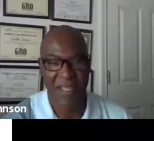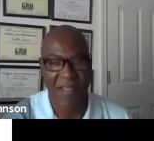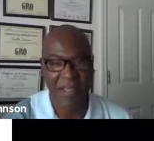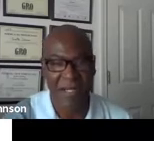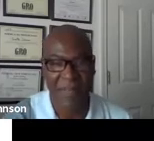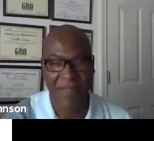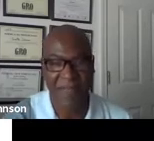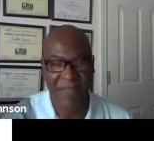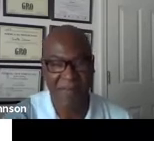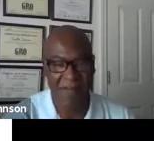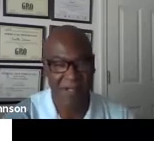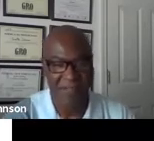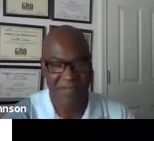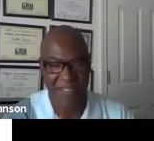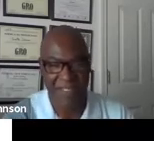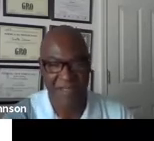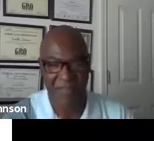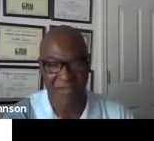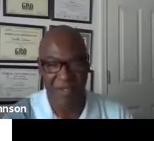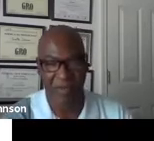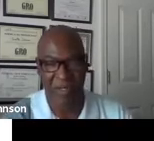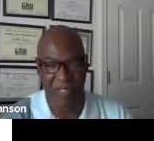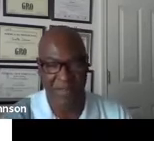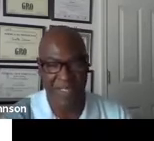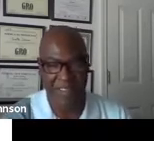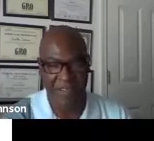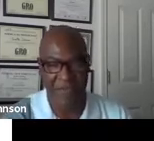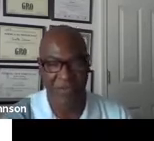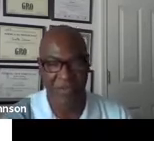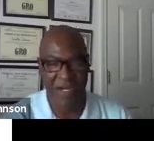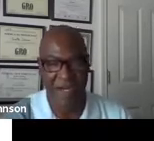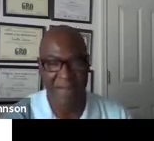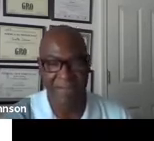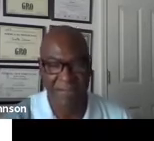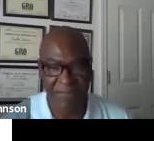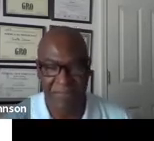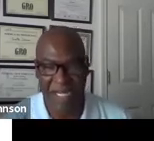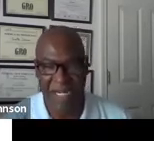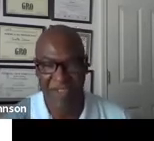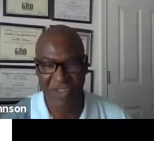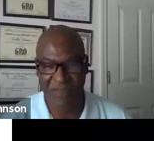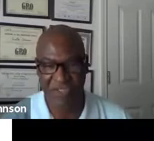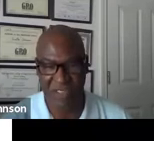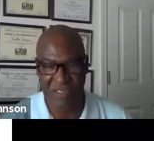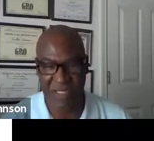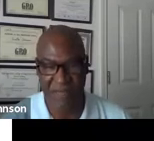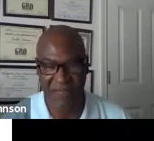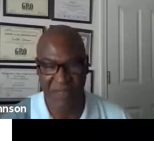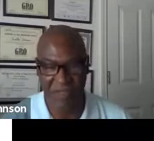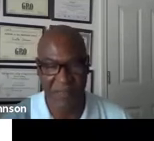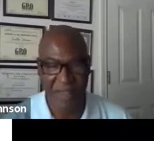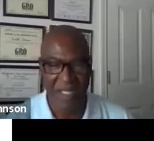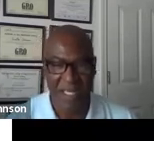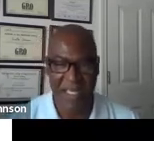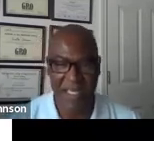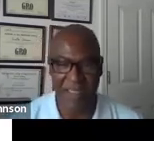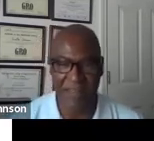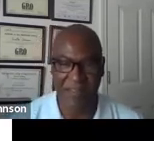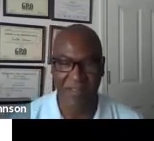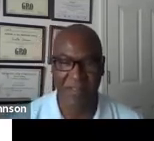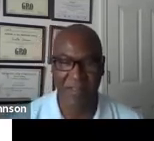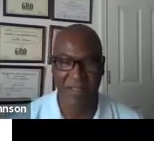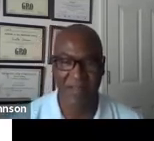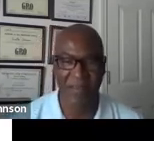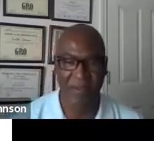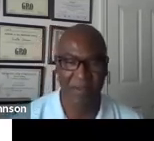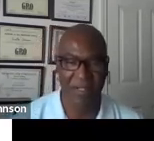Okay. About the fellow, again, you know, um, as I told you, um, my name is Jeff Johnson and I'm from Missouri. And